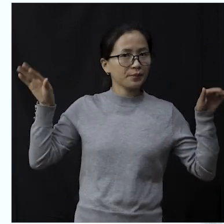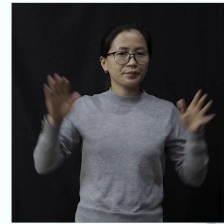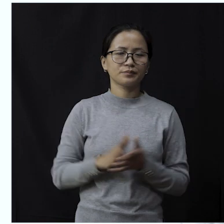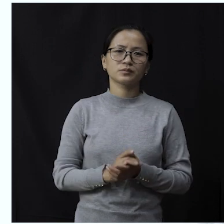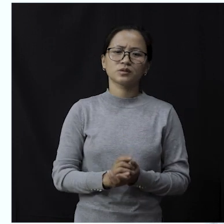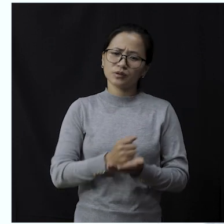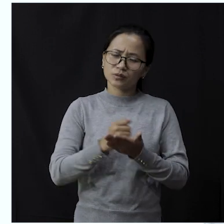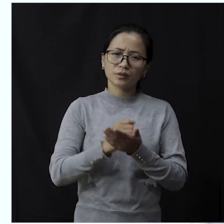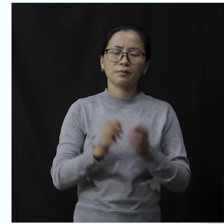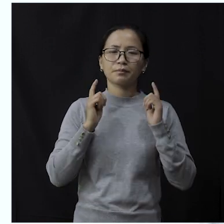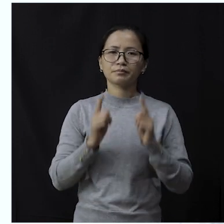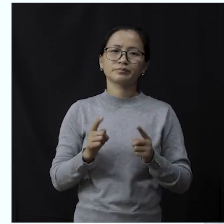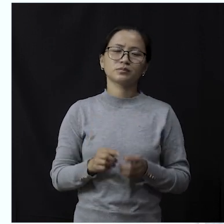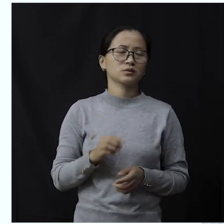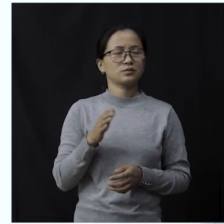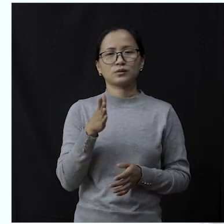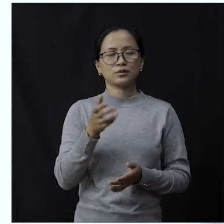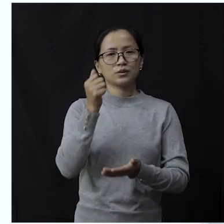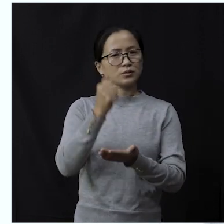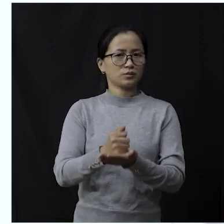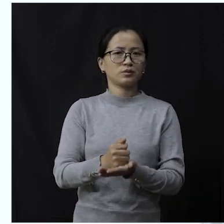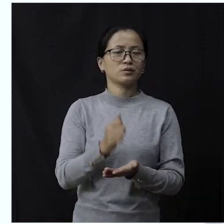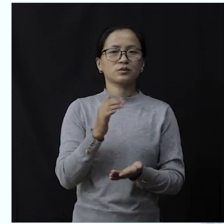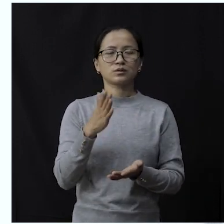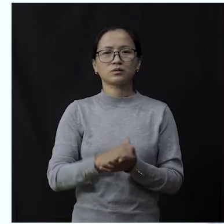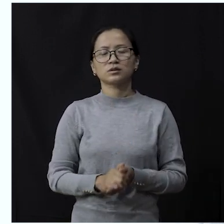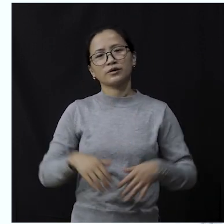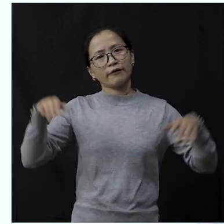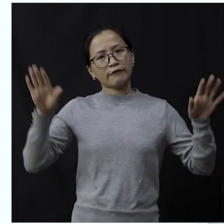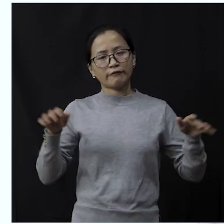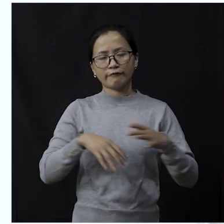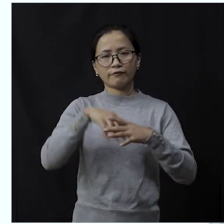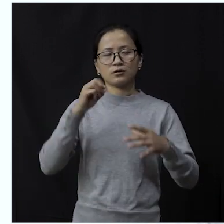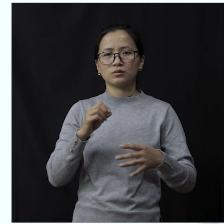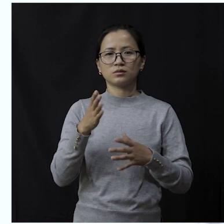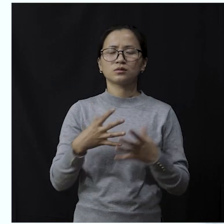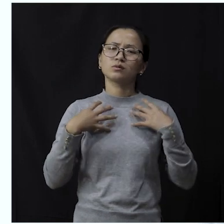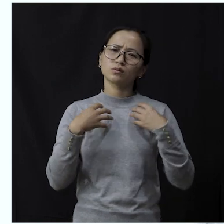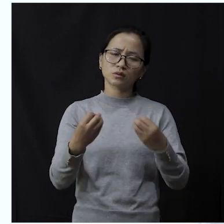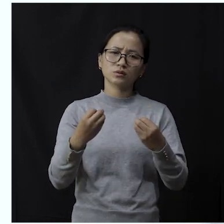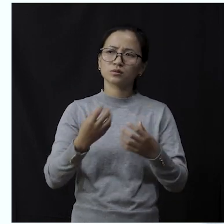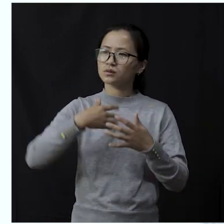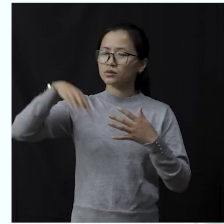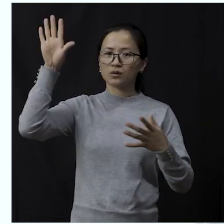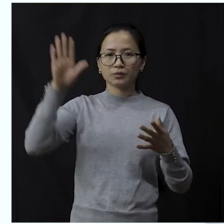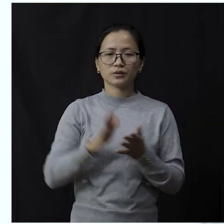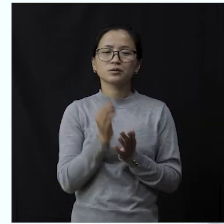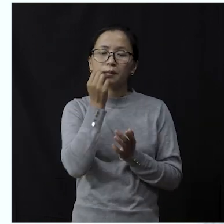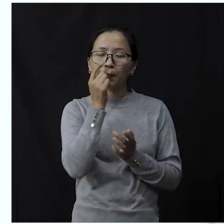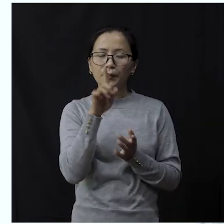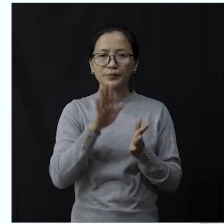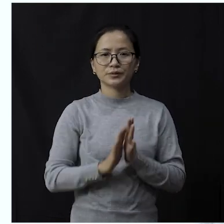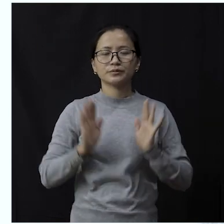They must be very worried. They're still young. They were still young. They might be wanting to go back to their parents, isn't it?